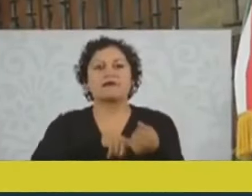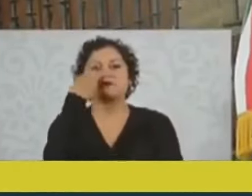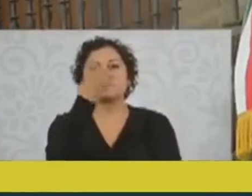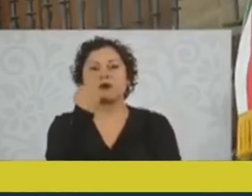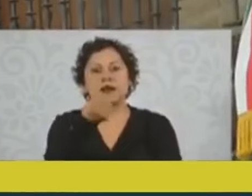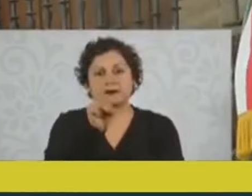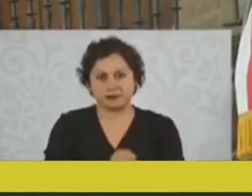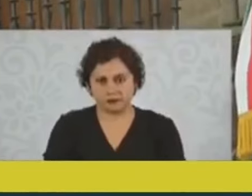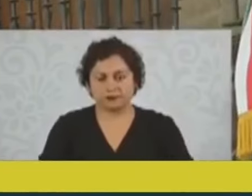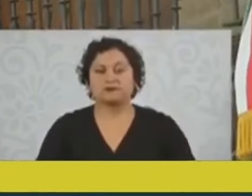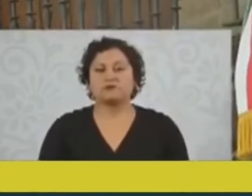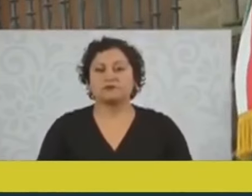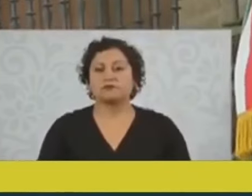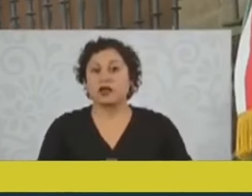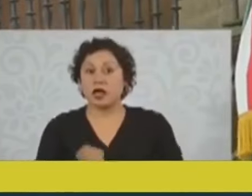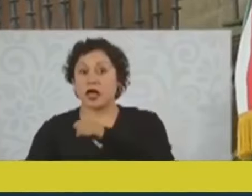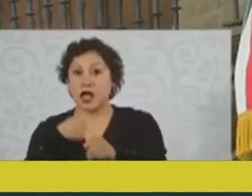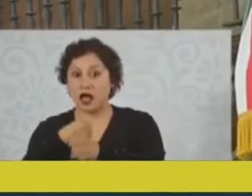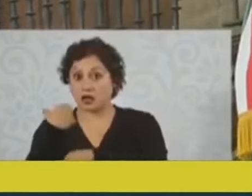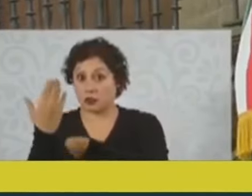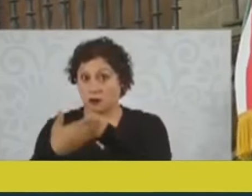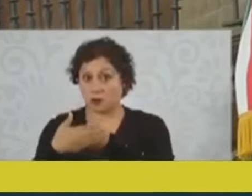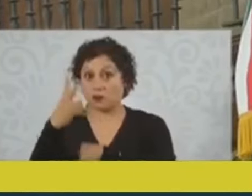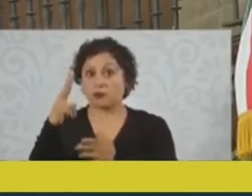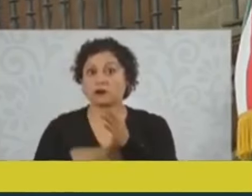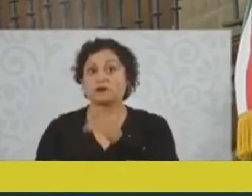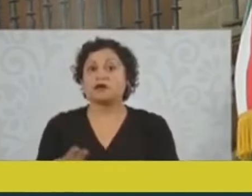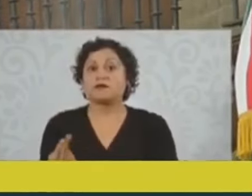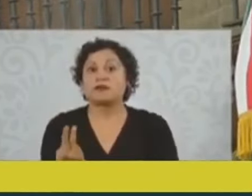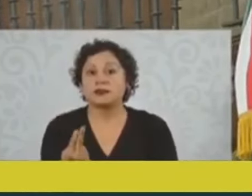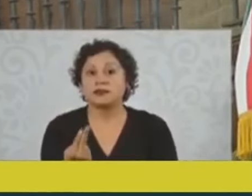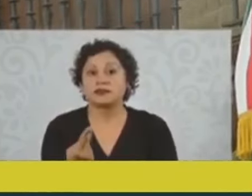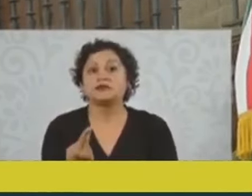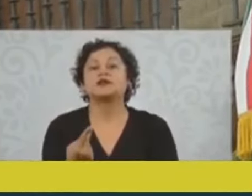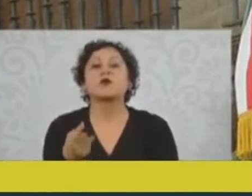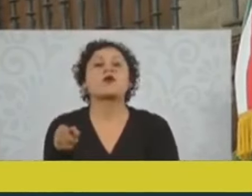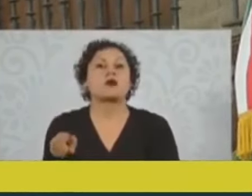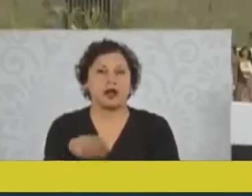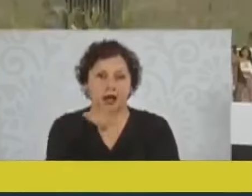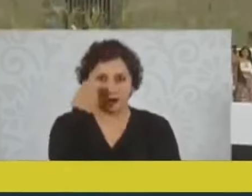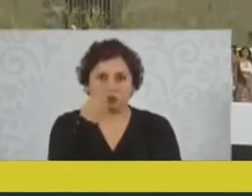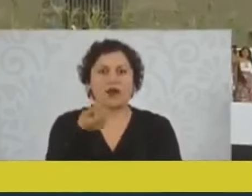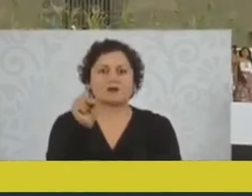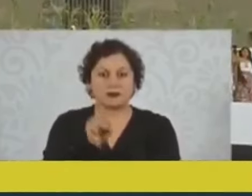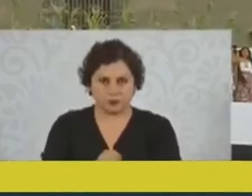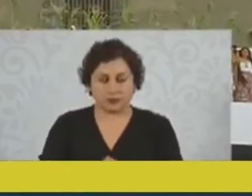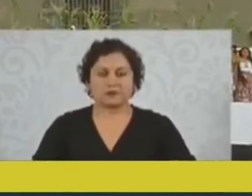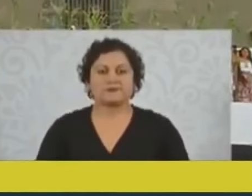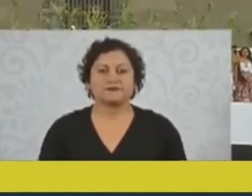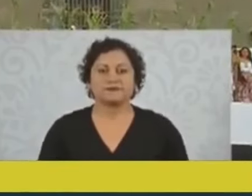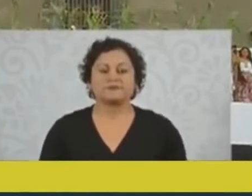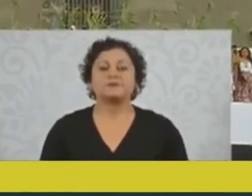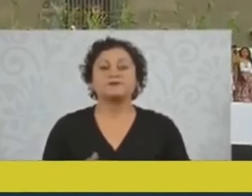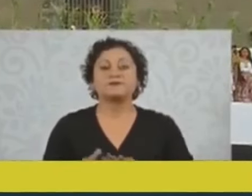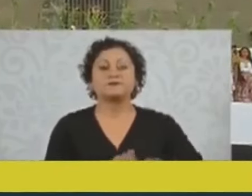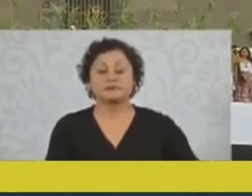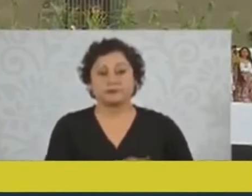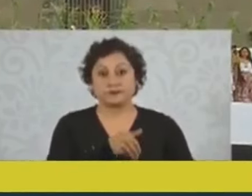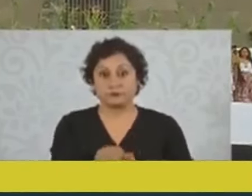month, registration starts in all public high school. In 2025, we'll begin with the high school students.